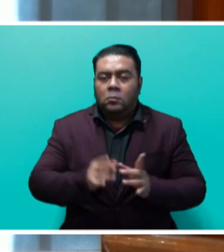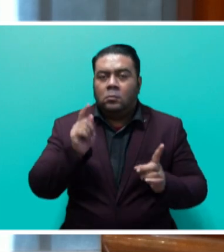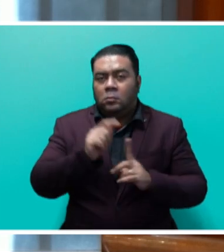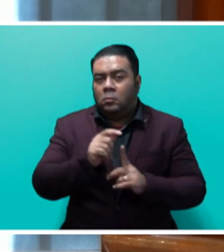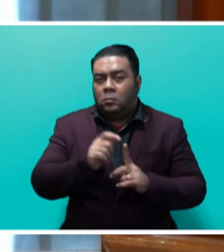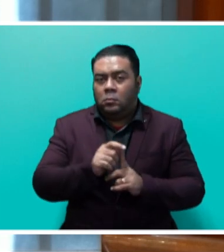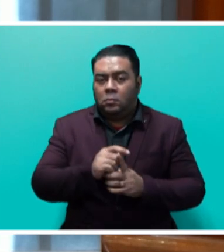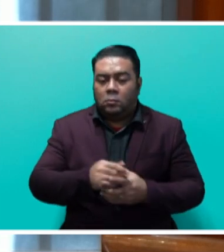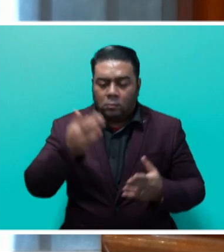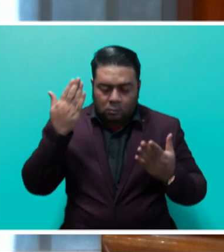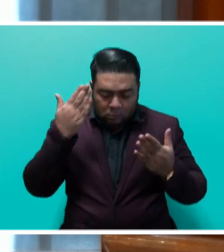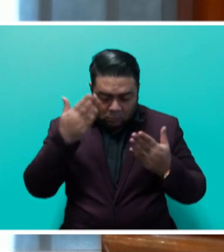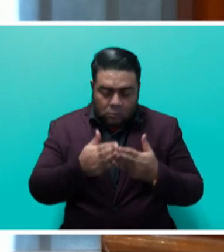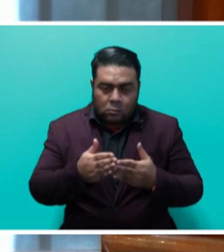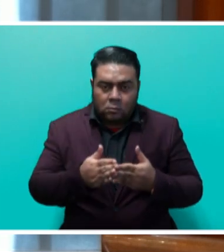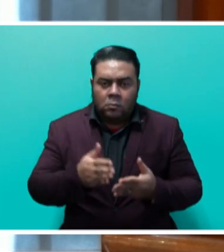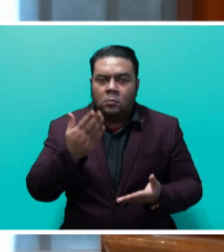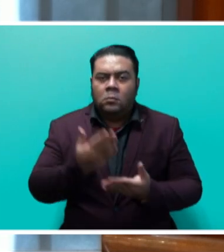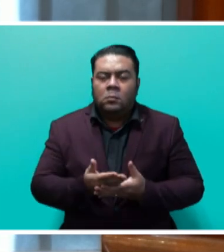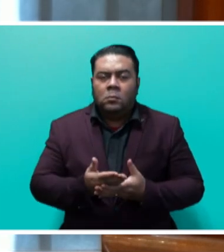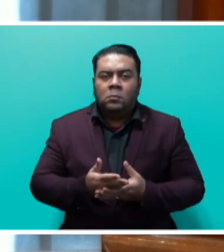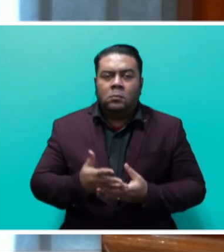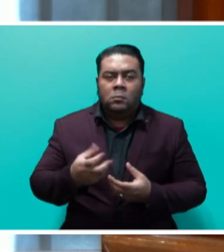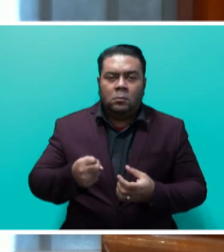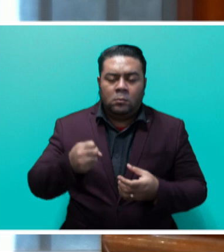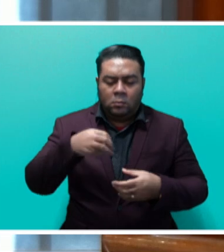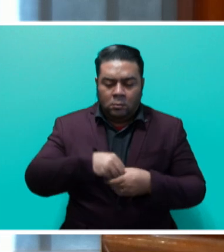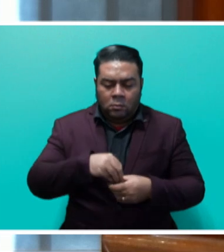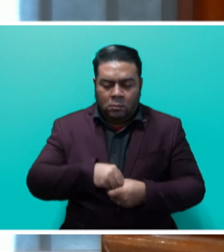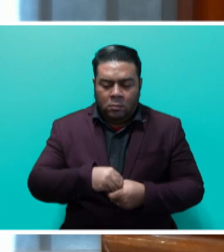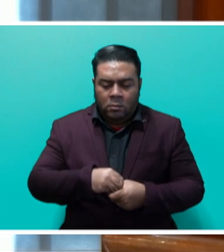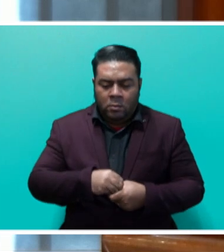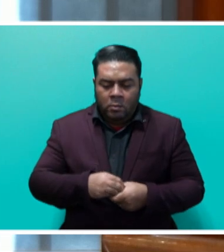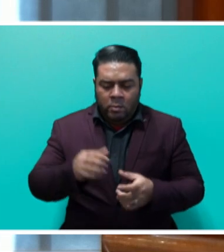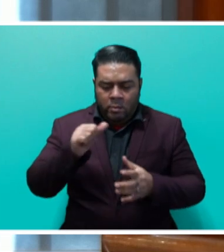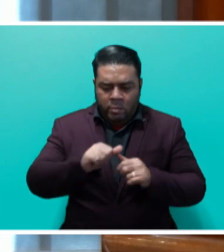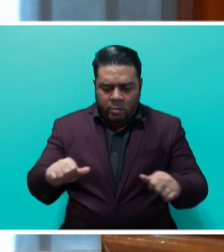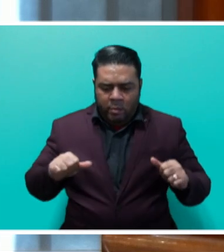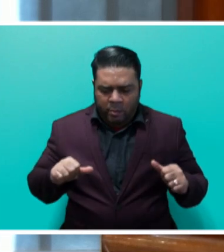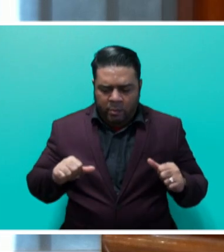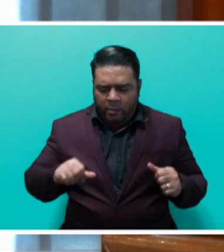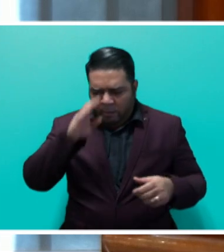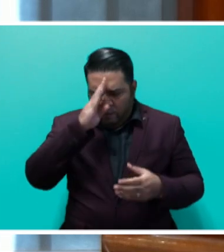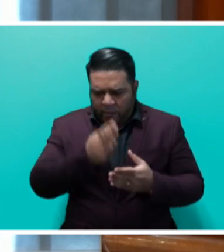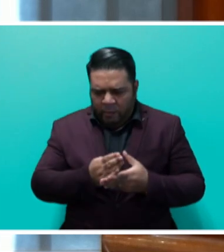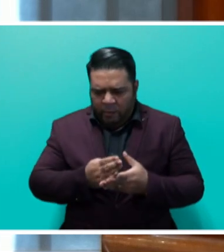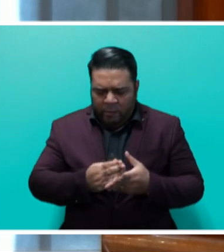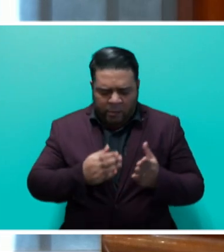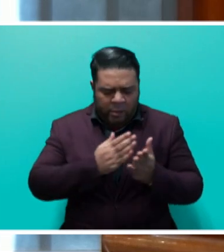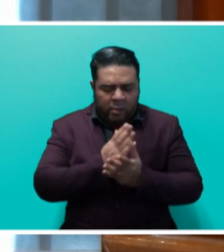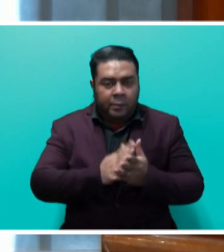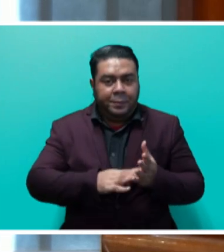specifically focusing on attracting investors into the agricultural sector and hopefully aquaculture as